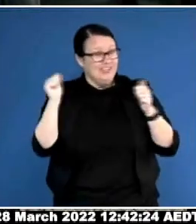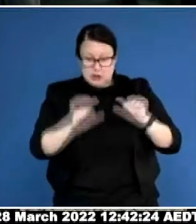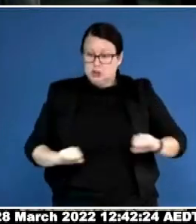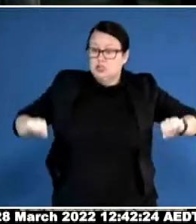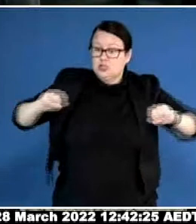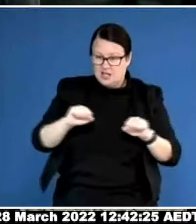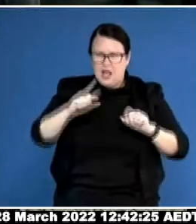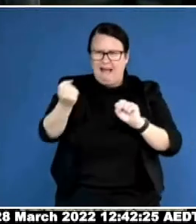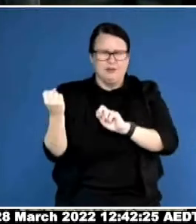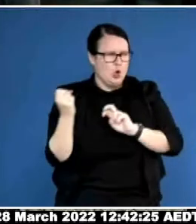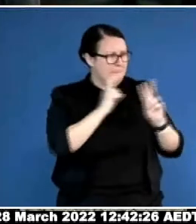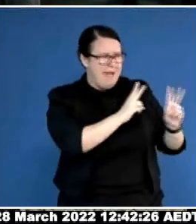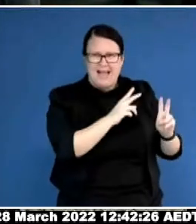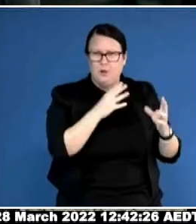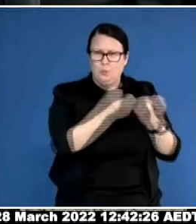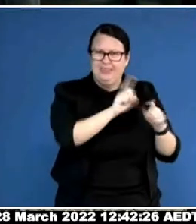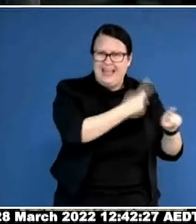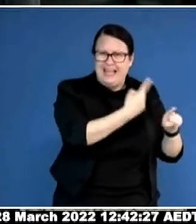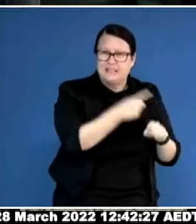begging them not to send you home.